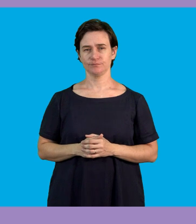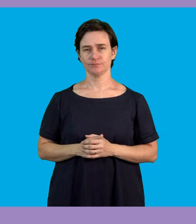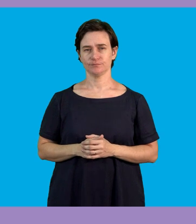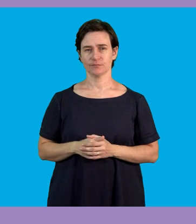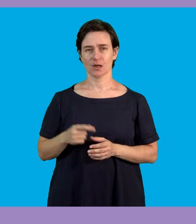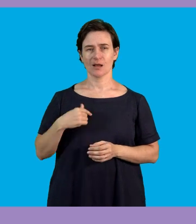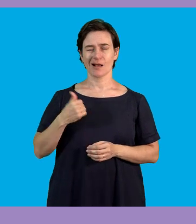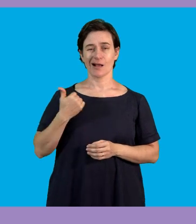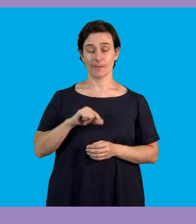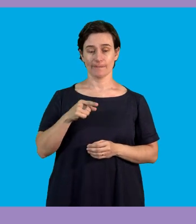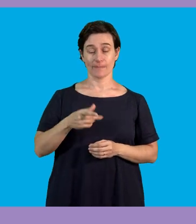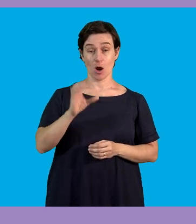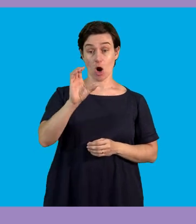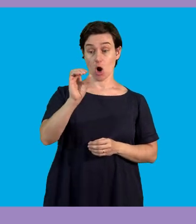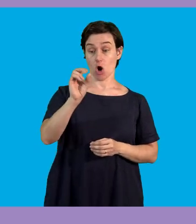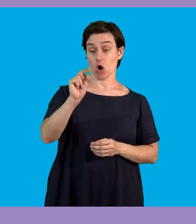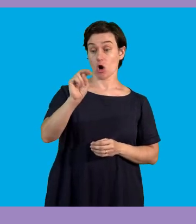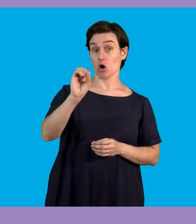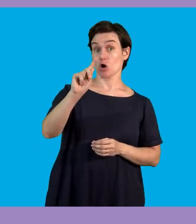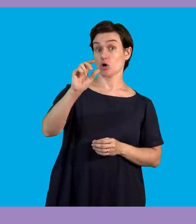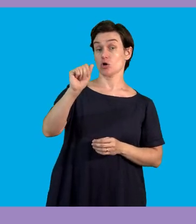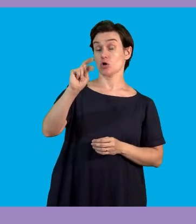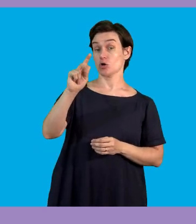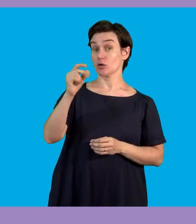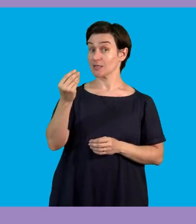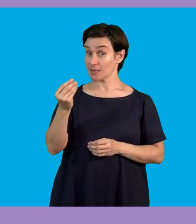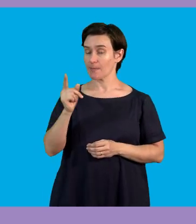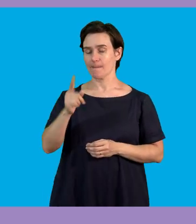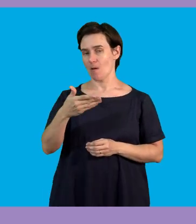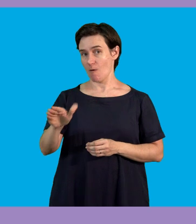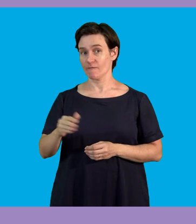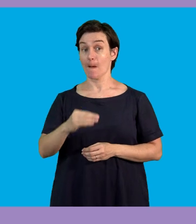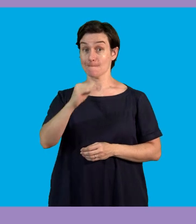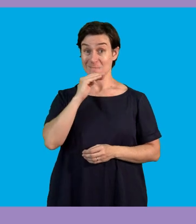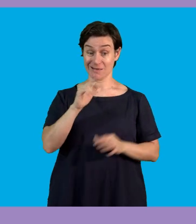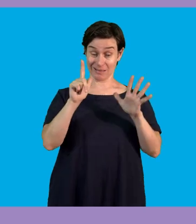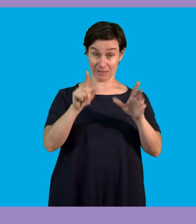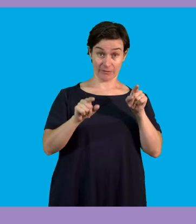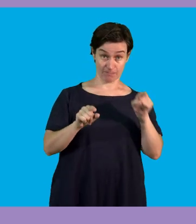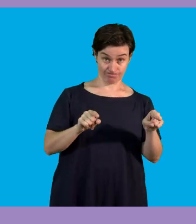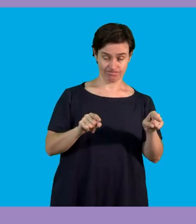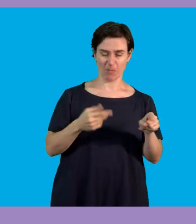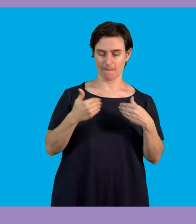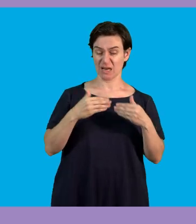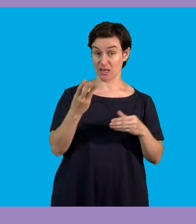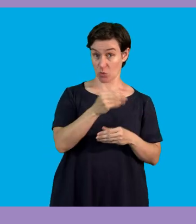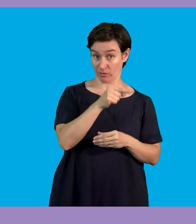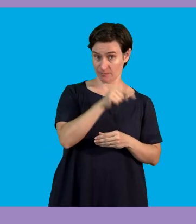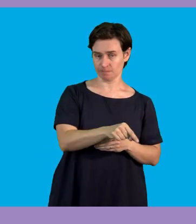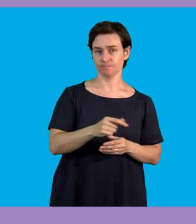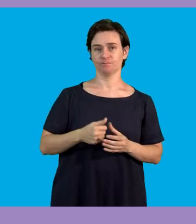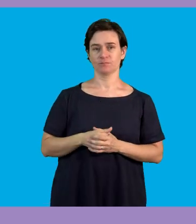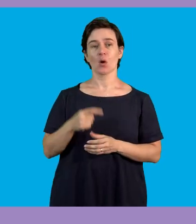We need to first eliminate the constants, and so we'll start with the 7, which is on the left, so that we